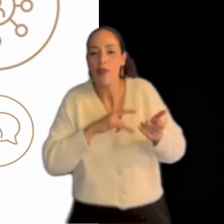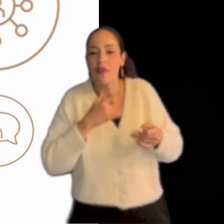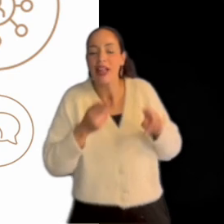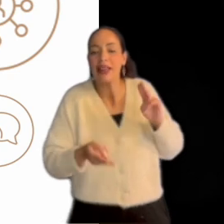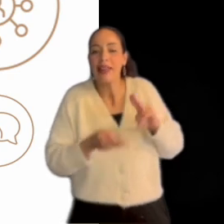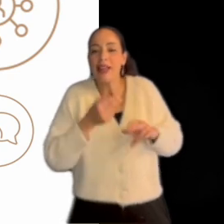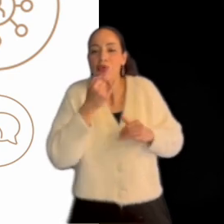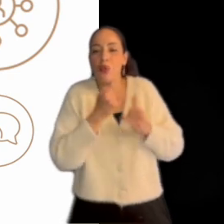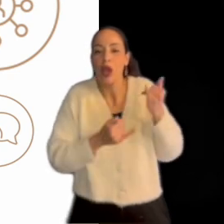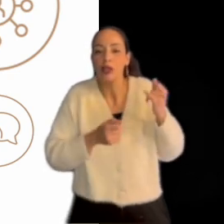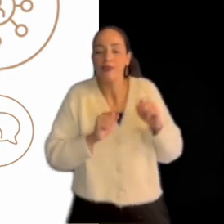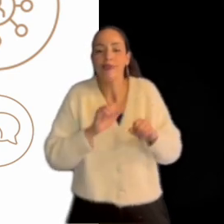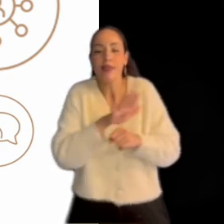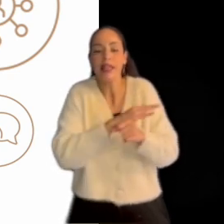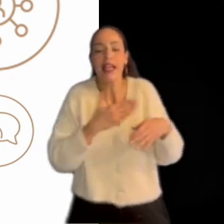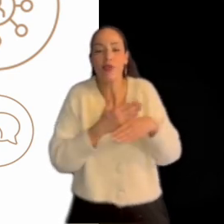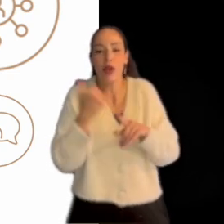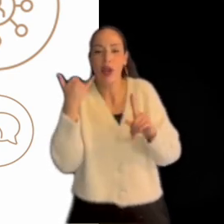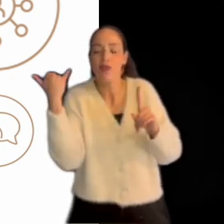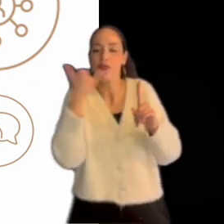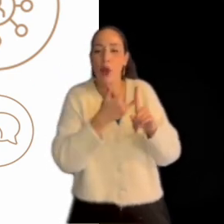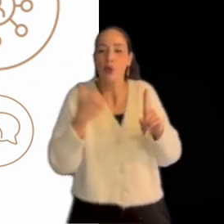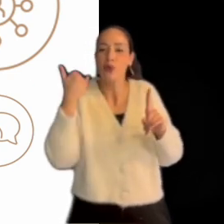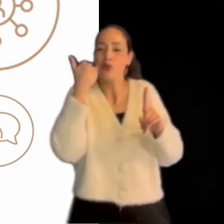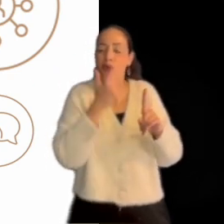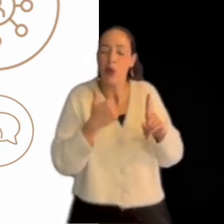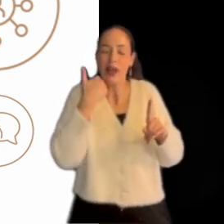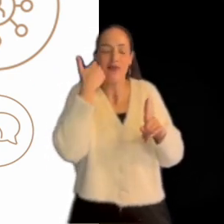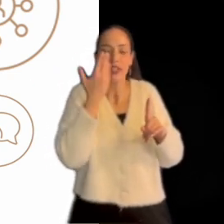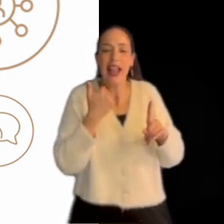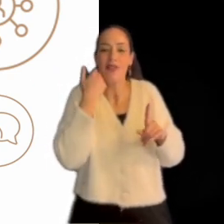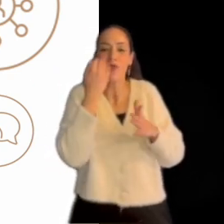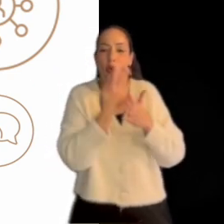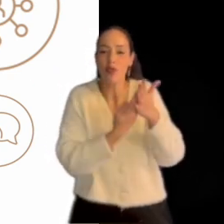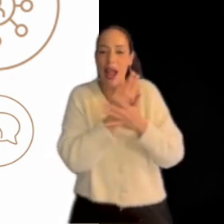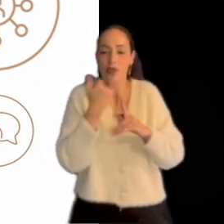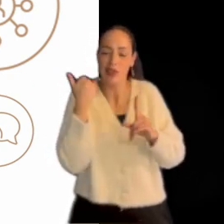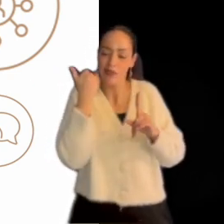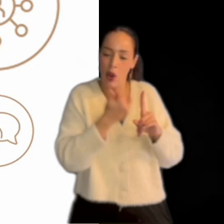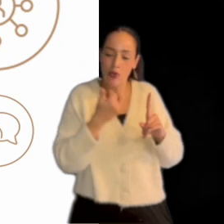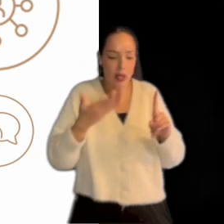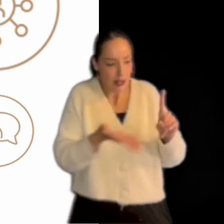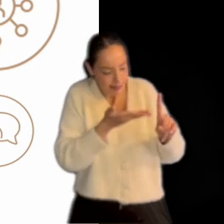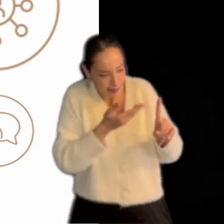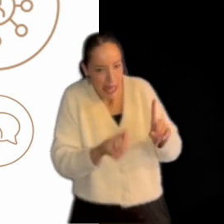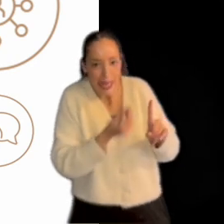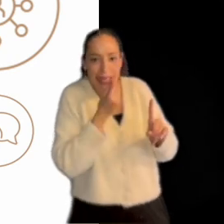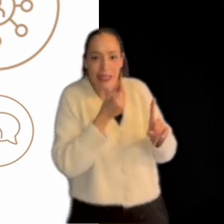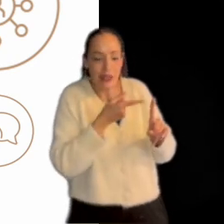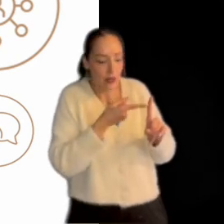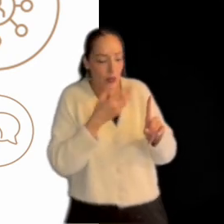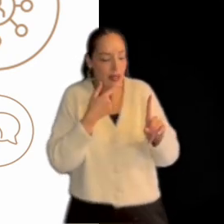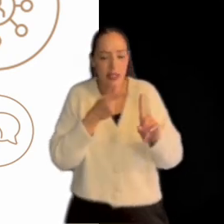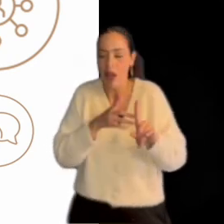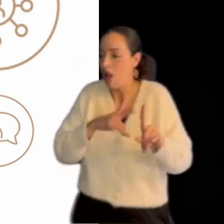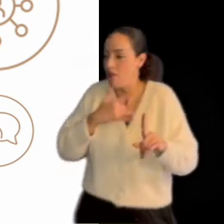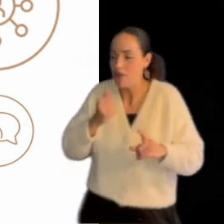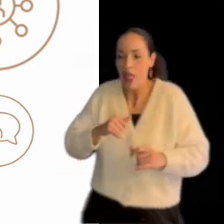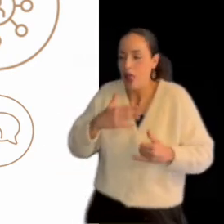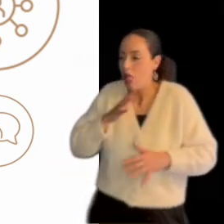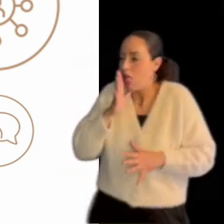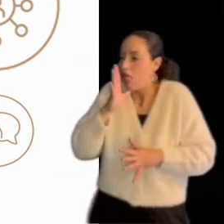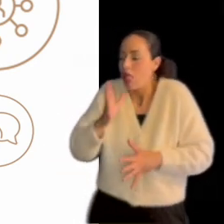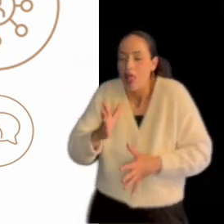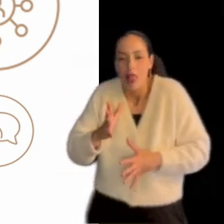that he felt sick and lightheaded from the lack of food. She helped him to structure his day so that he might manage his solitude without becoming overwhelmed